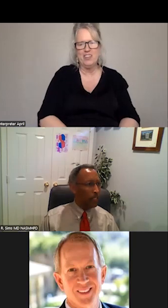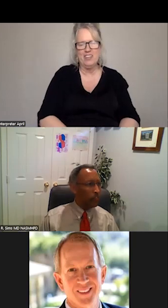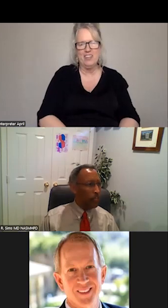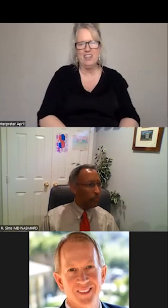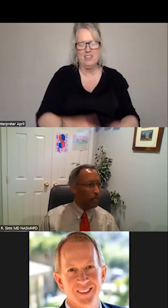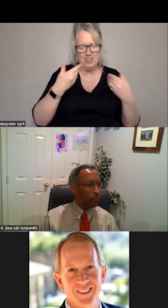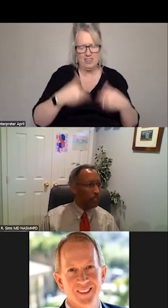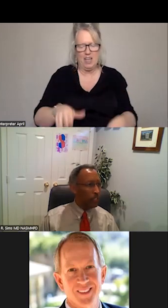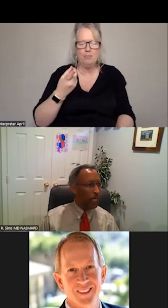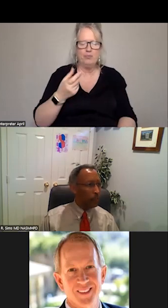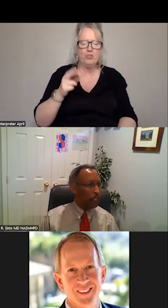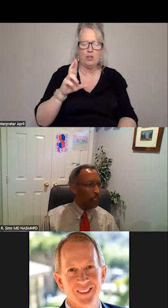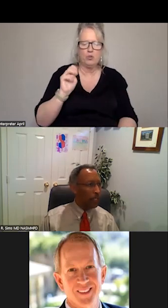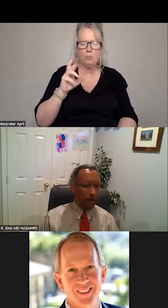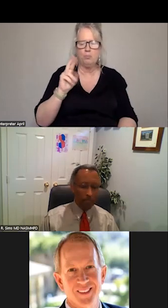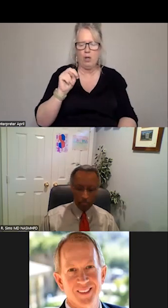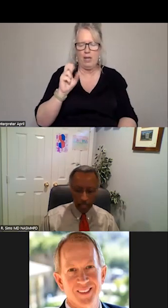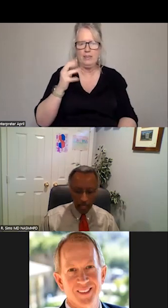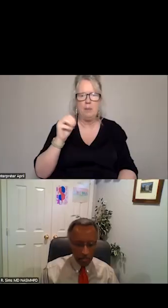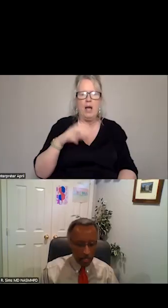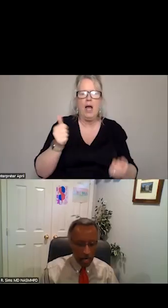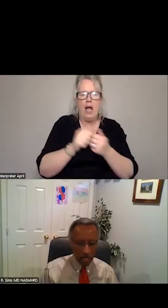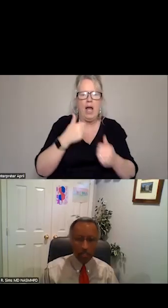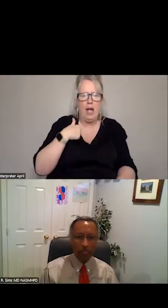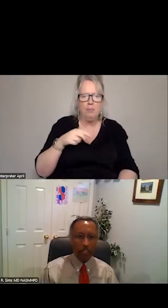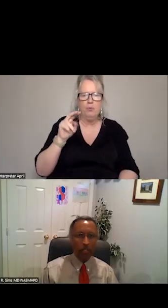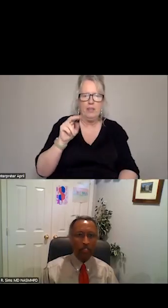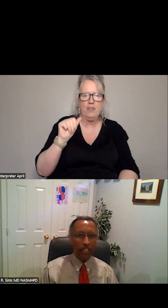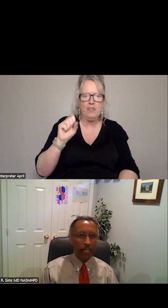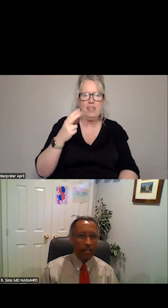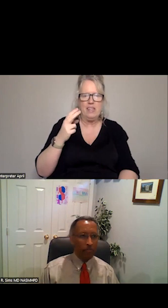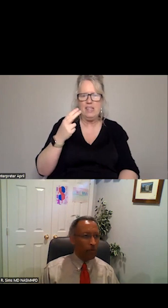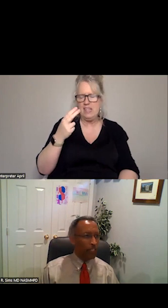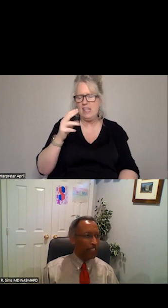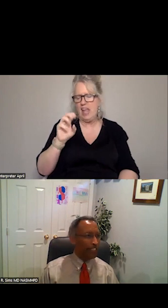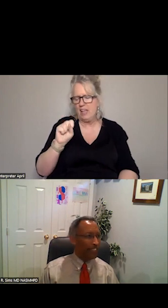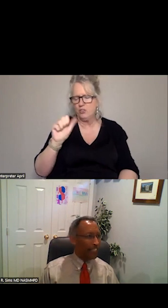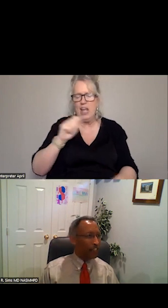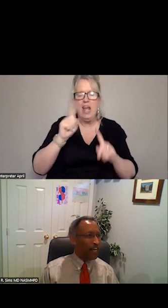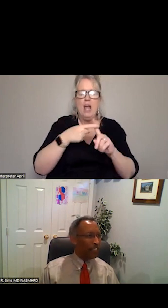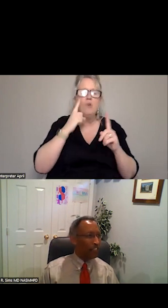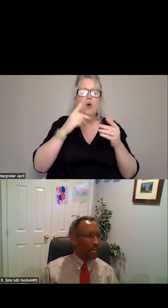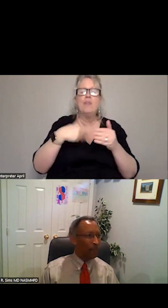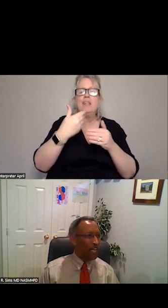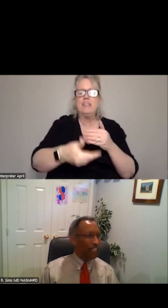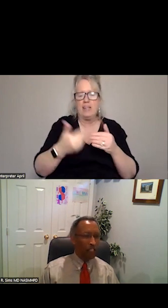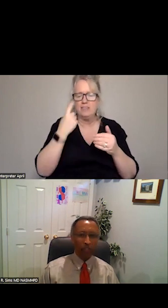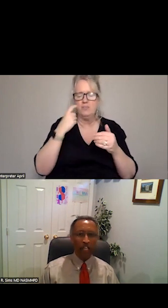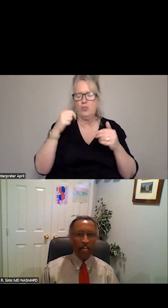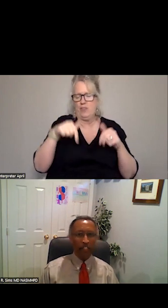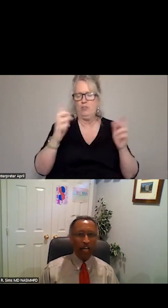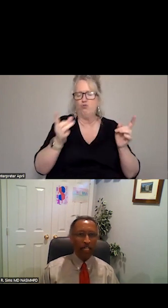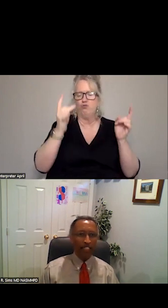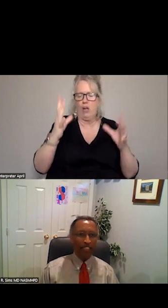am Dr. Brian Sims. I'm with NASHBID, and I'm pleased and honored to be your host today for this next Crisis Jam. And an